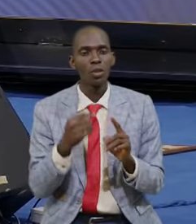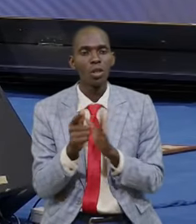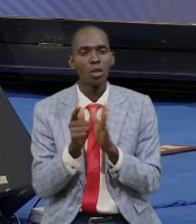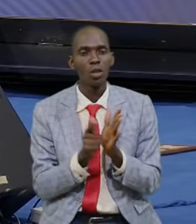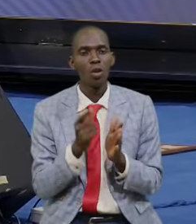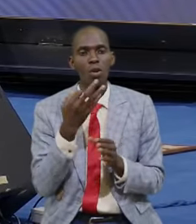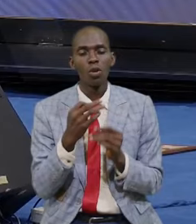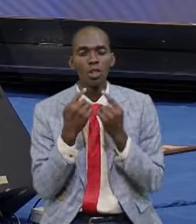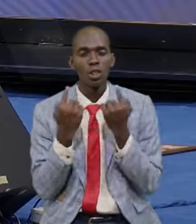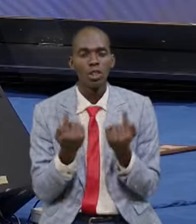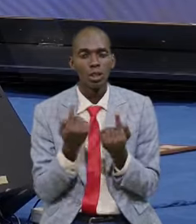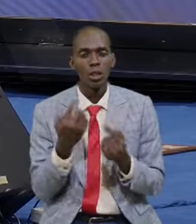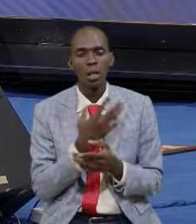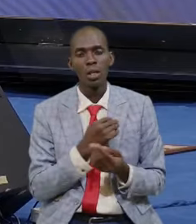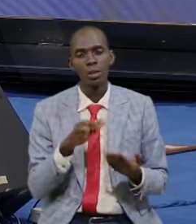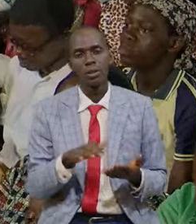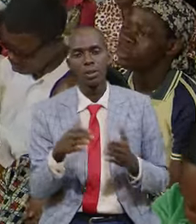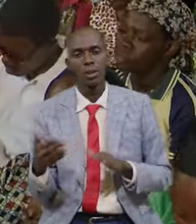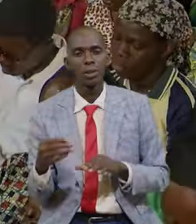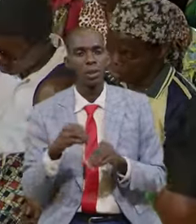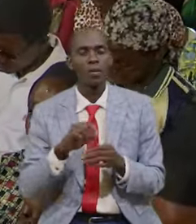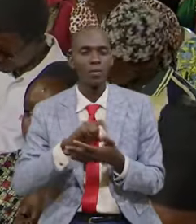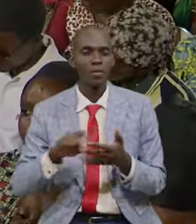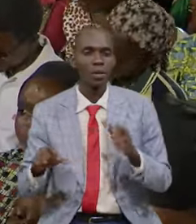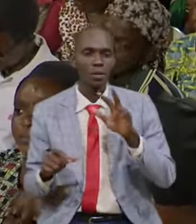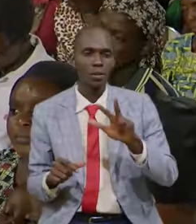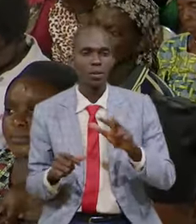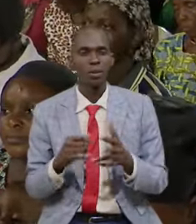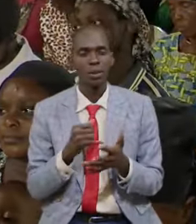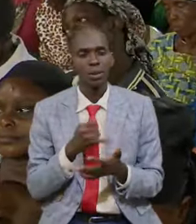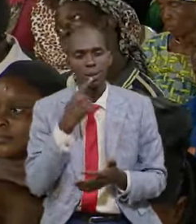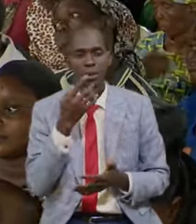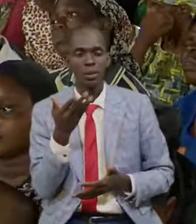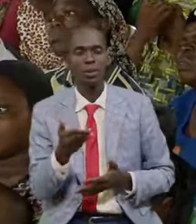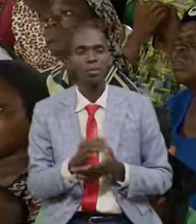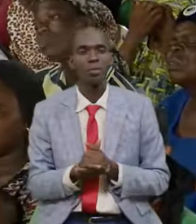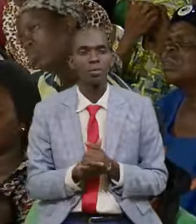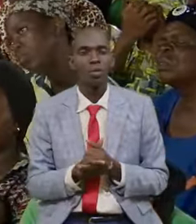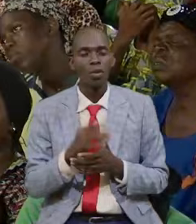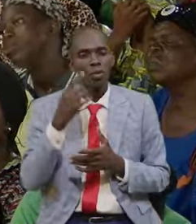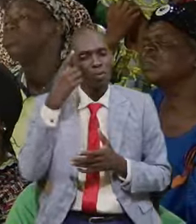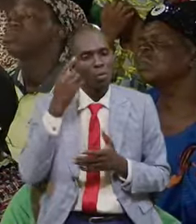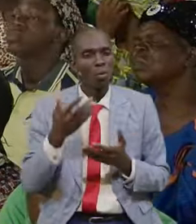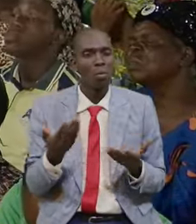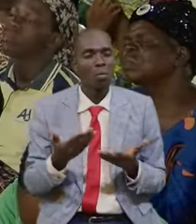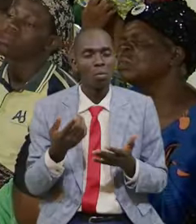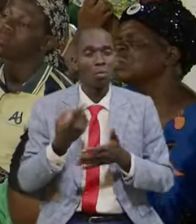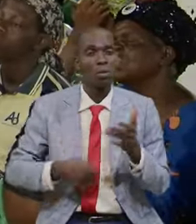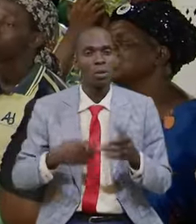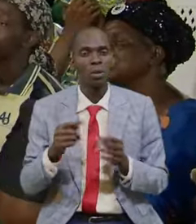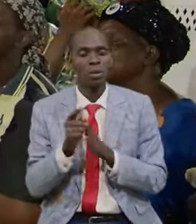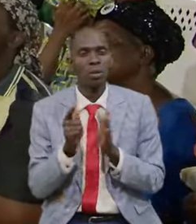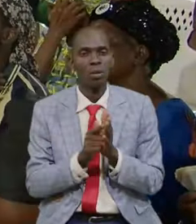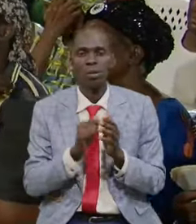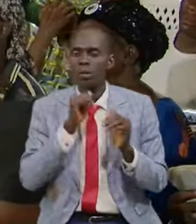sin and death. Look at verse 3. In verse 3 it says, for what the law could not do,